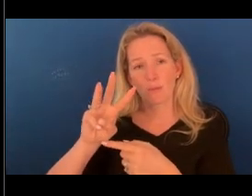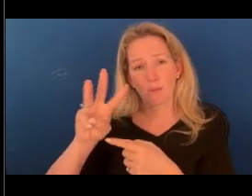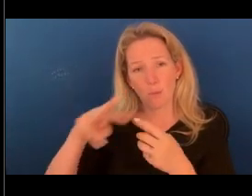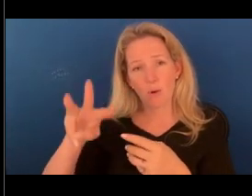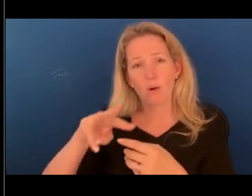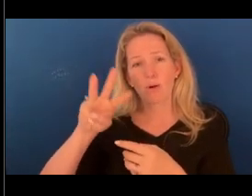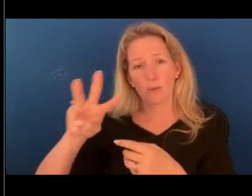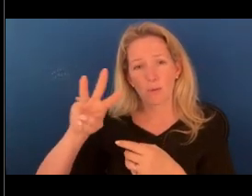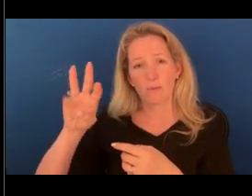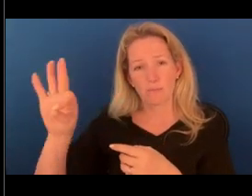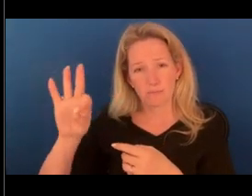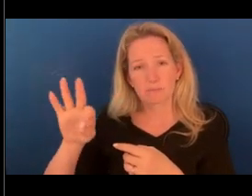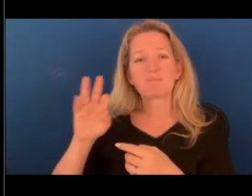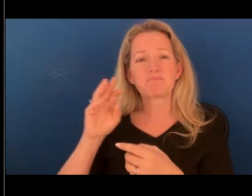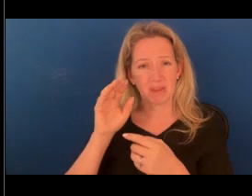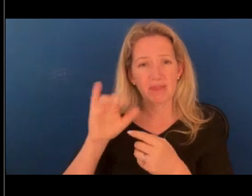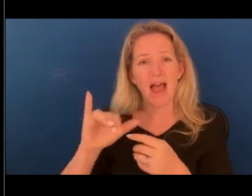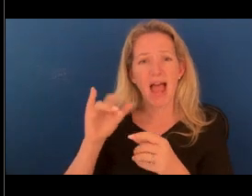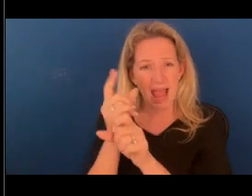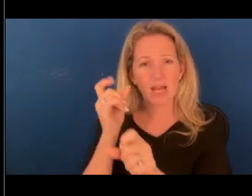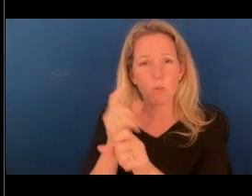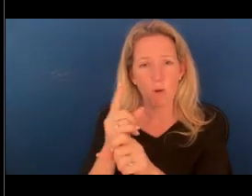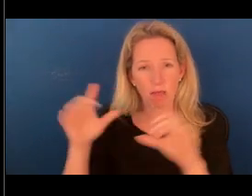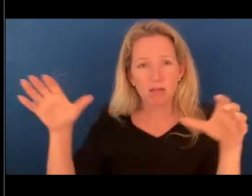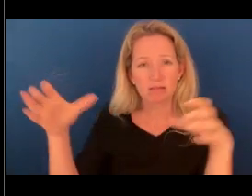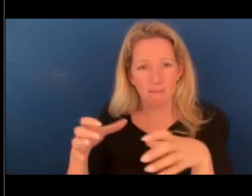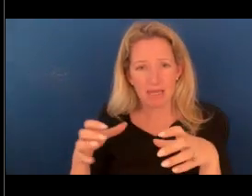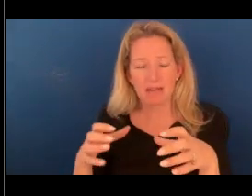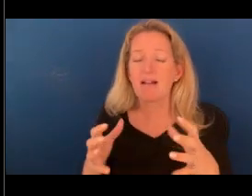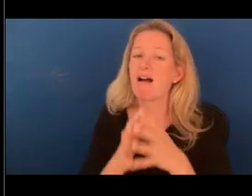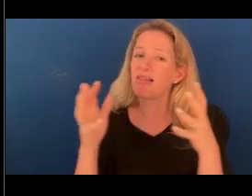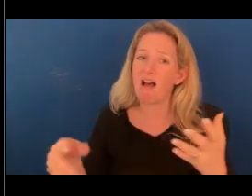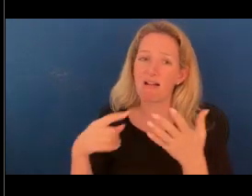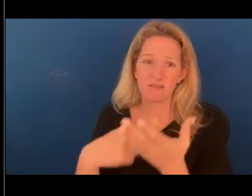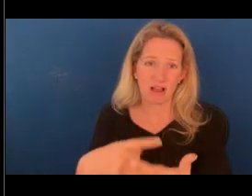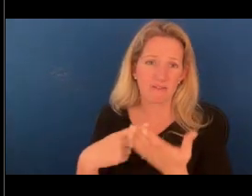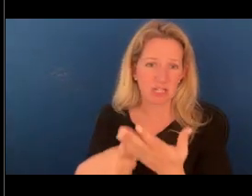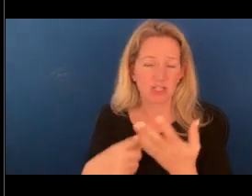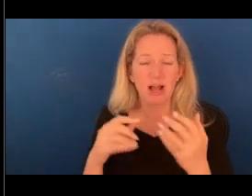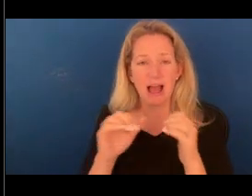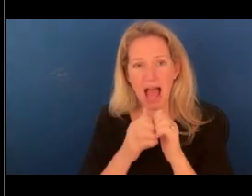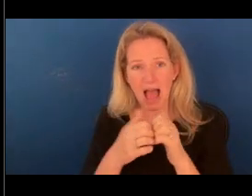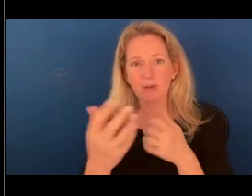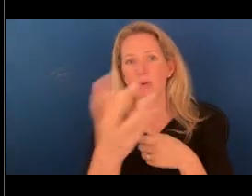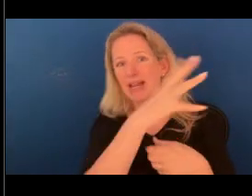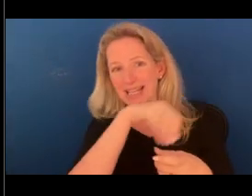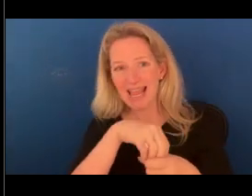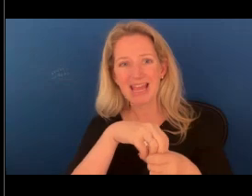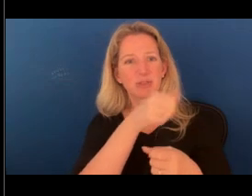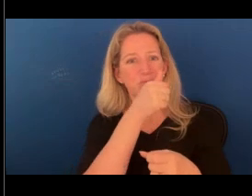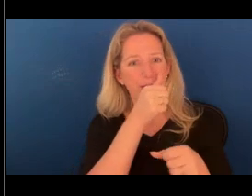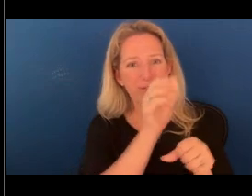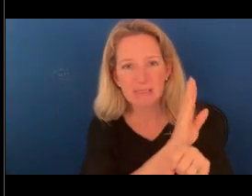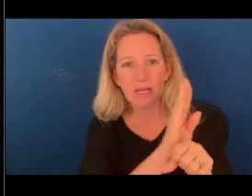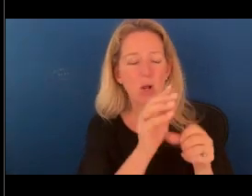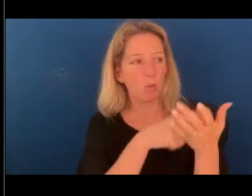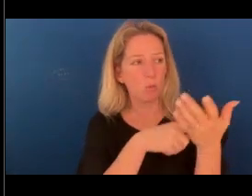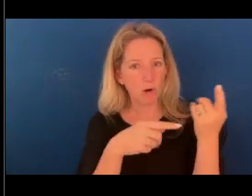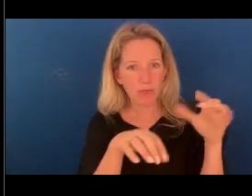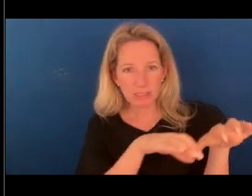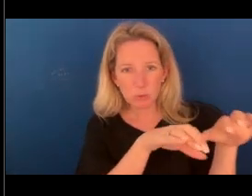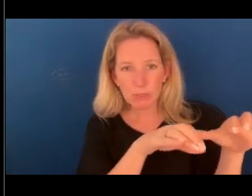it twice. But there's a lot of conversation. I'd say the bulk of the conversation is how can we engage the private sector? What are they doing? There are